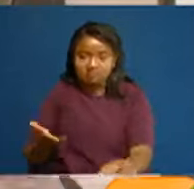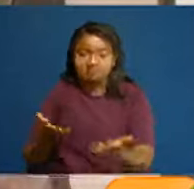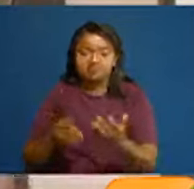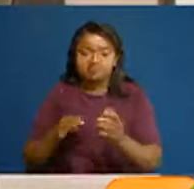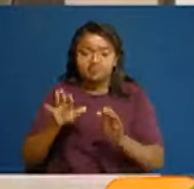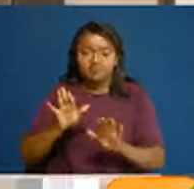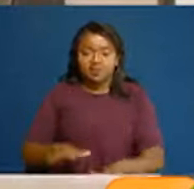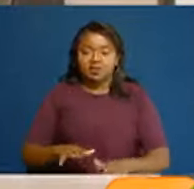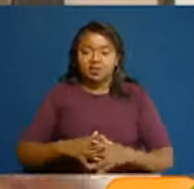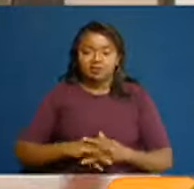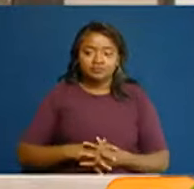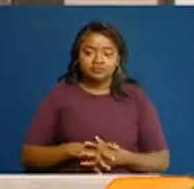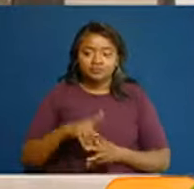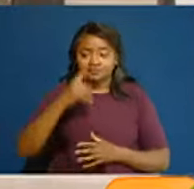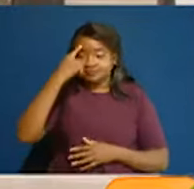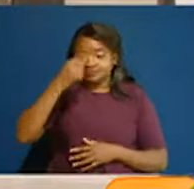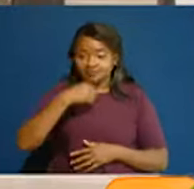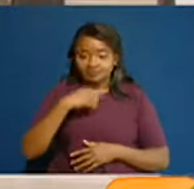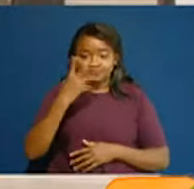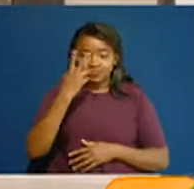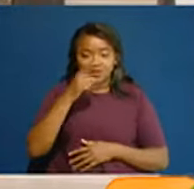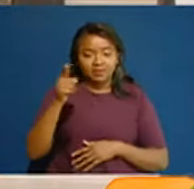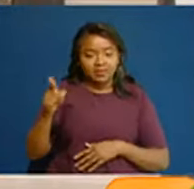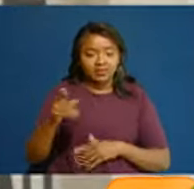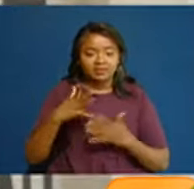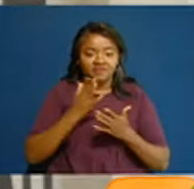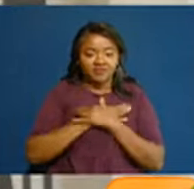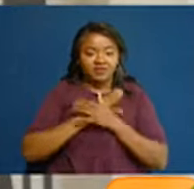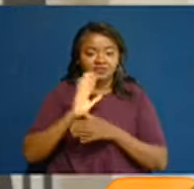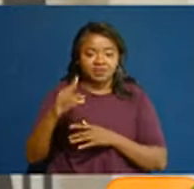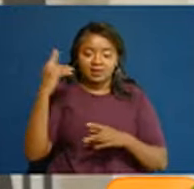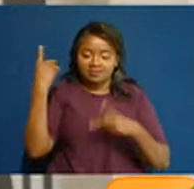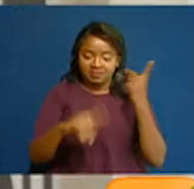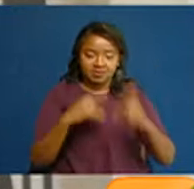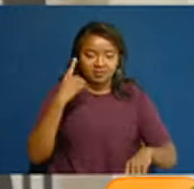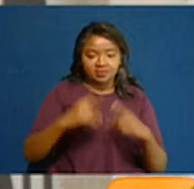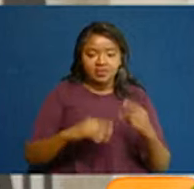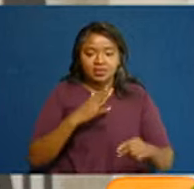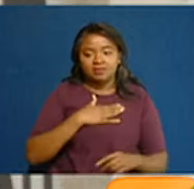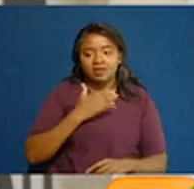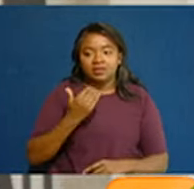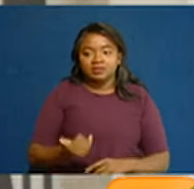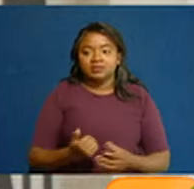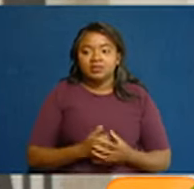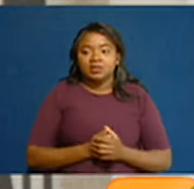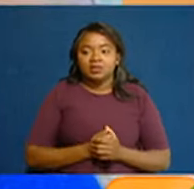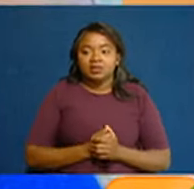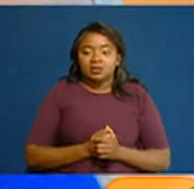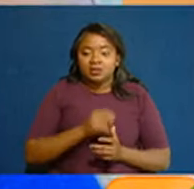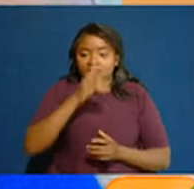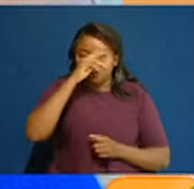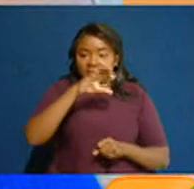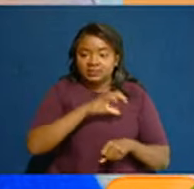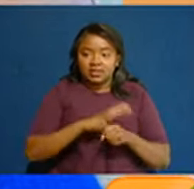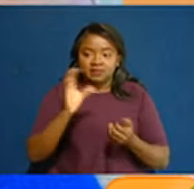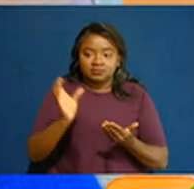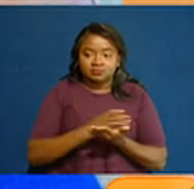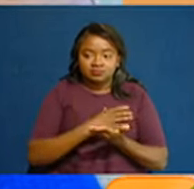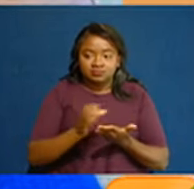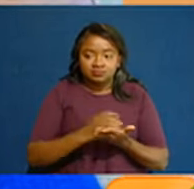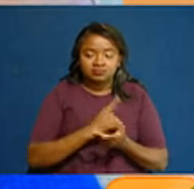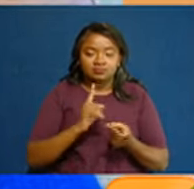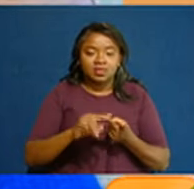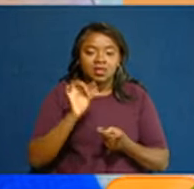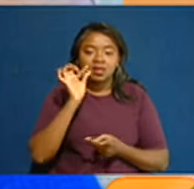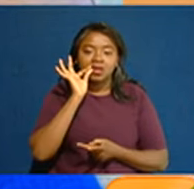Mimi kwangu mimi na suspect hawa watu wamepiga huyu mtoto. Police recovered alcoholic drinks and bunk inside the house where the party